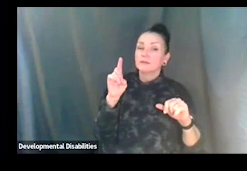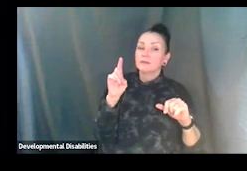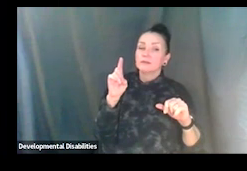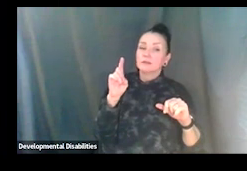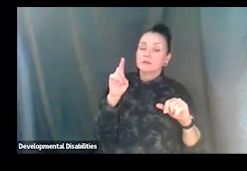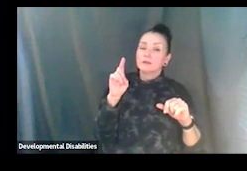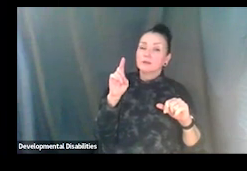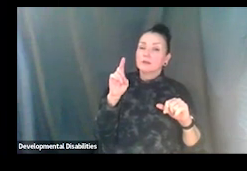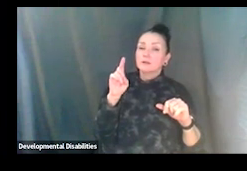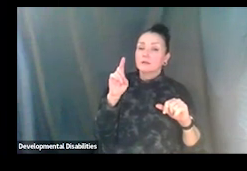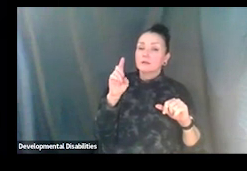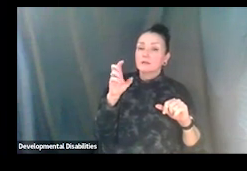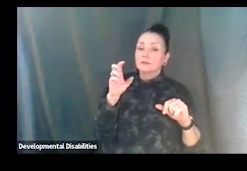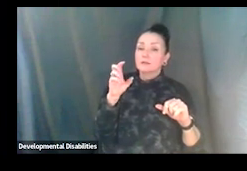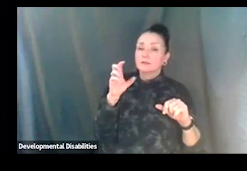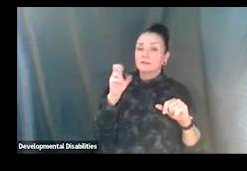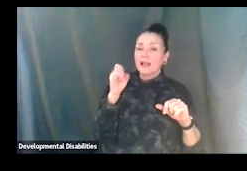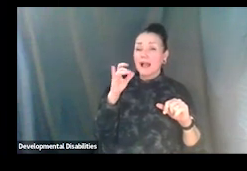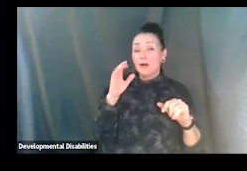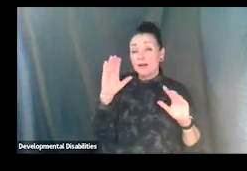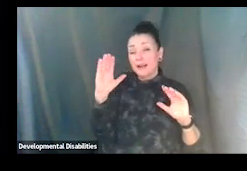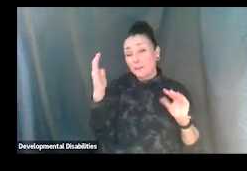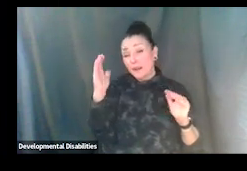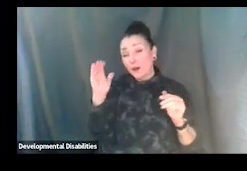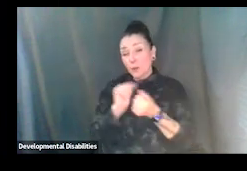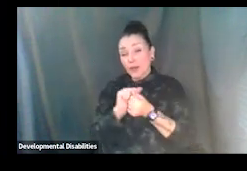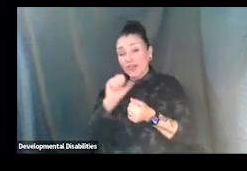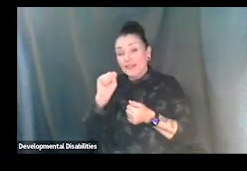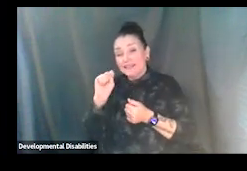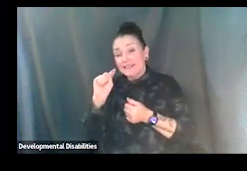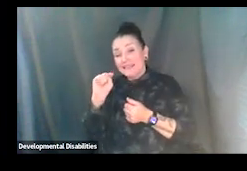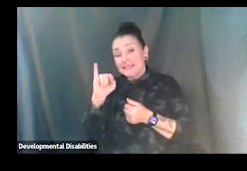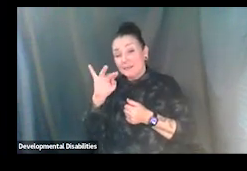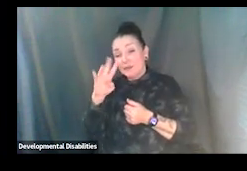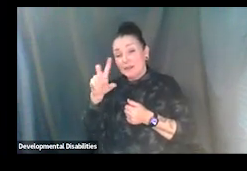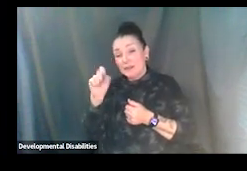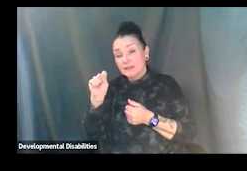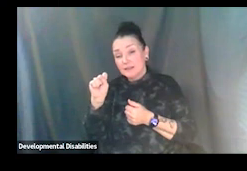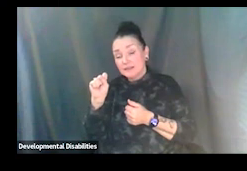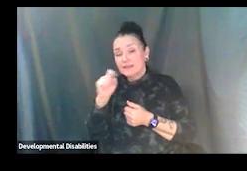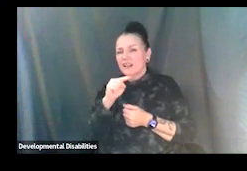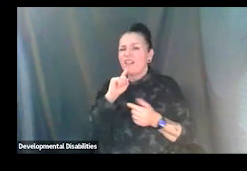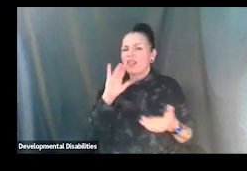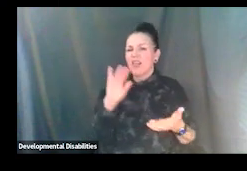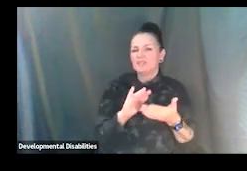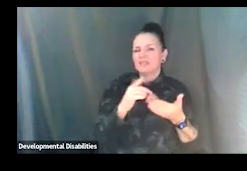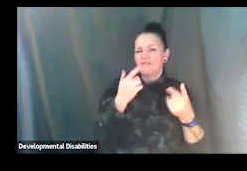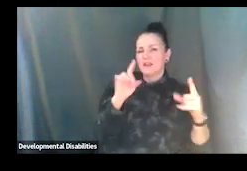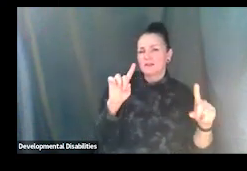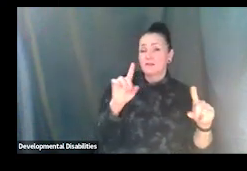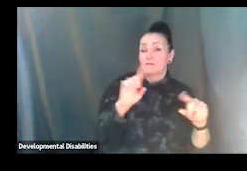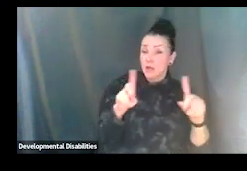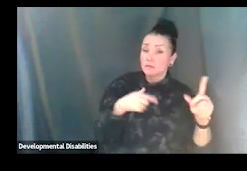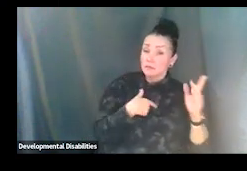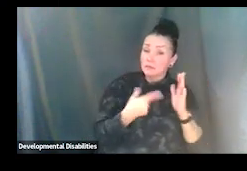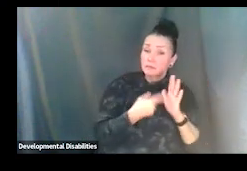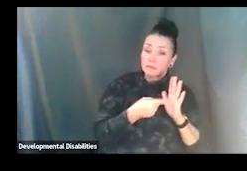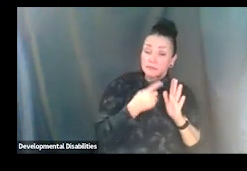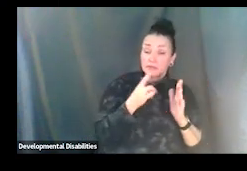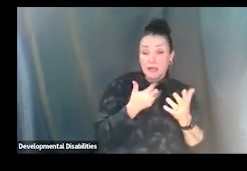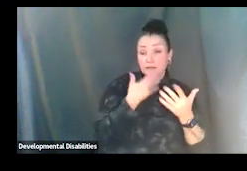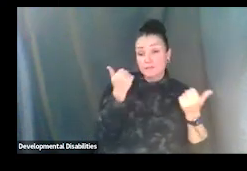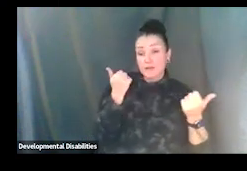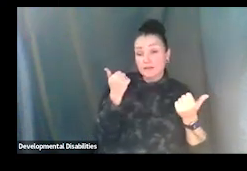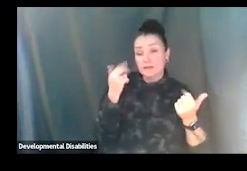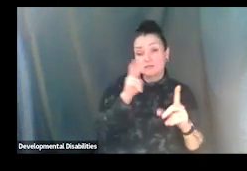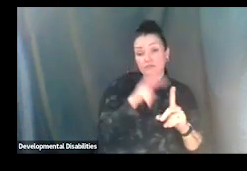the most effective medicine for a child. We just want a medicine that's effective enough. And there have been very, very few studies looking at it in